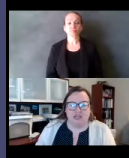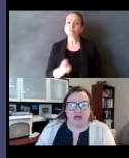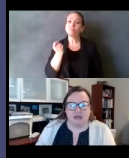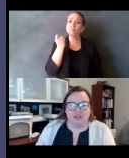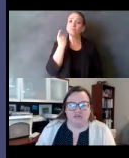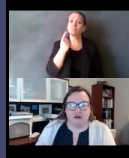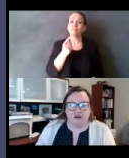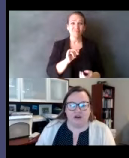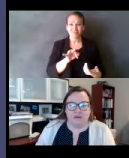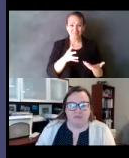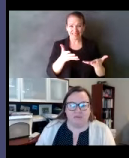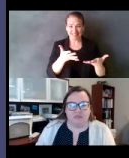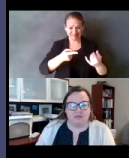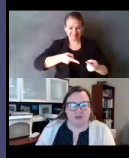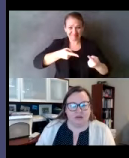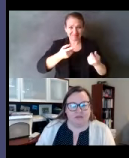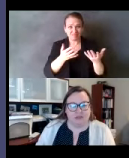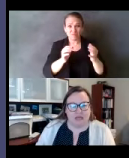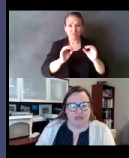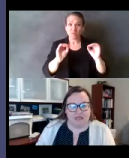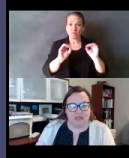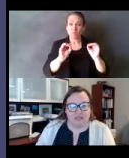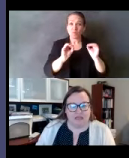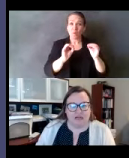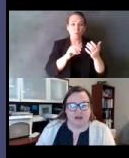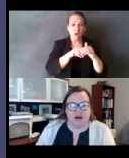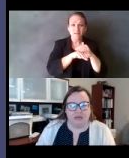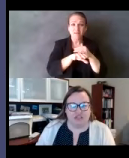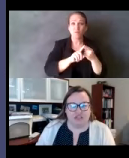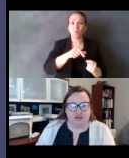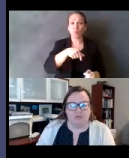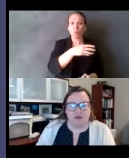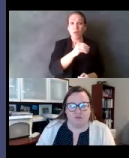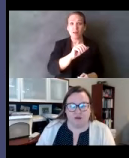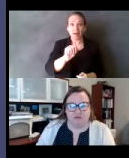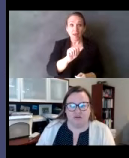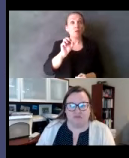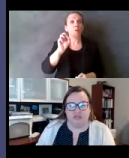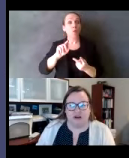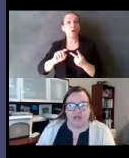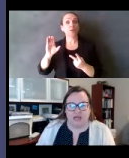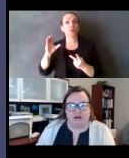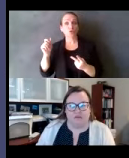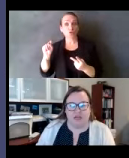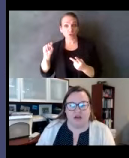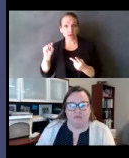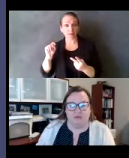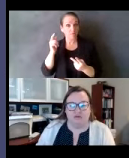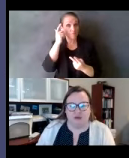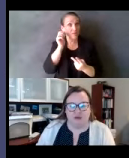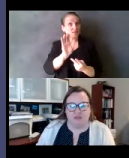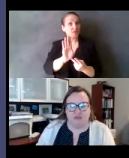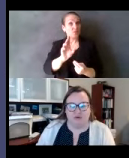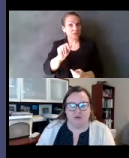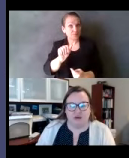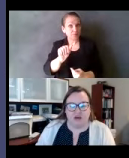is a challenge for disability related needs, as an accommodation, you're more than welcome to raise your hand and we can unmute